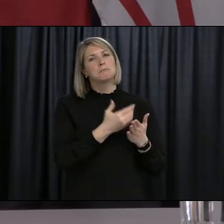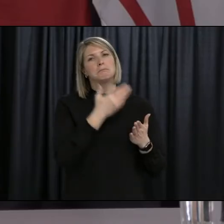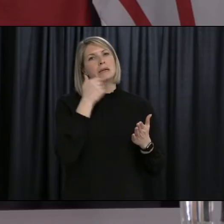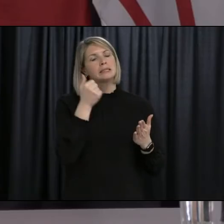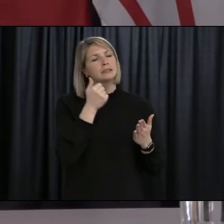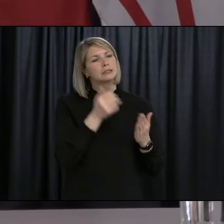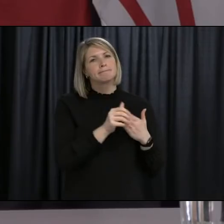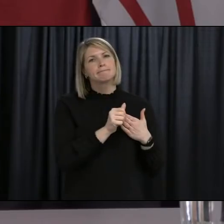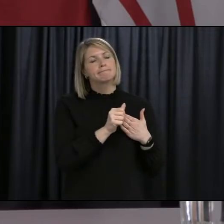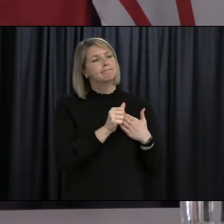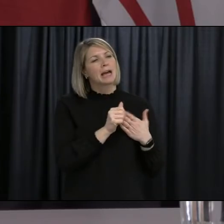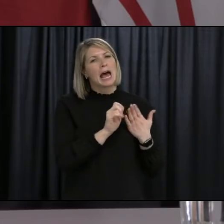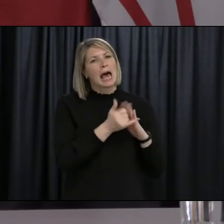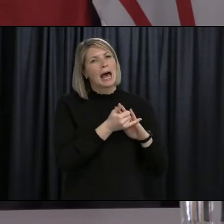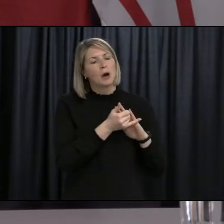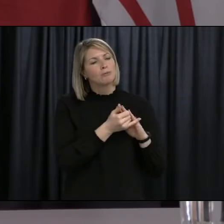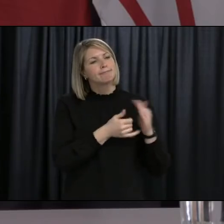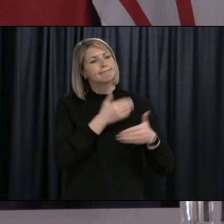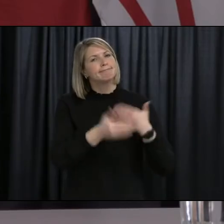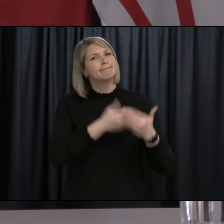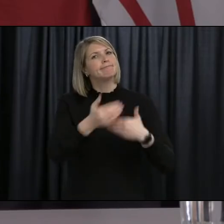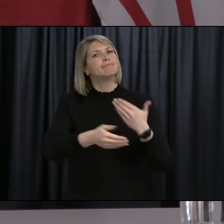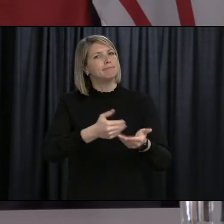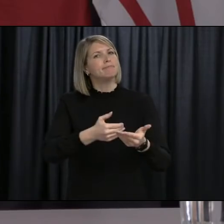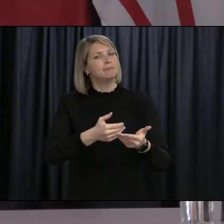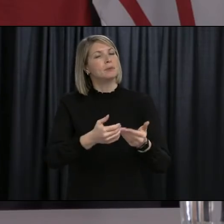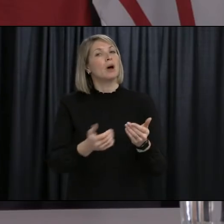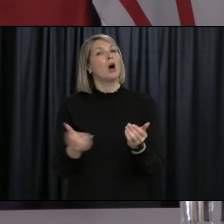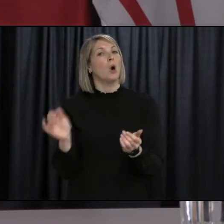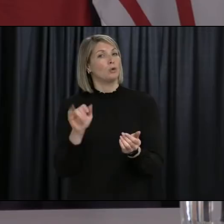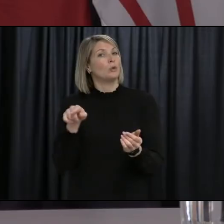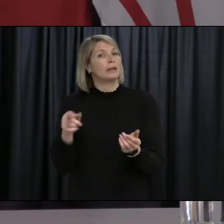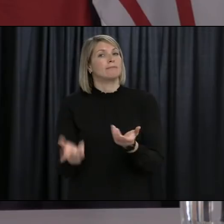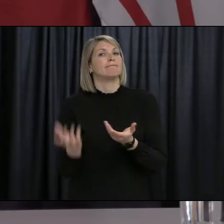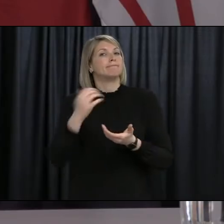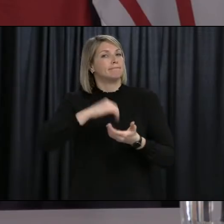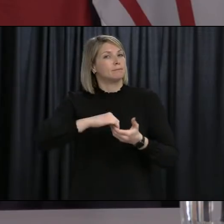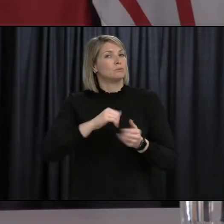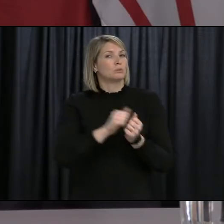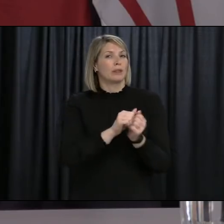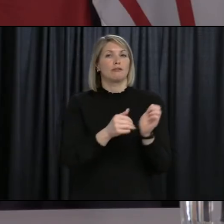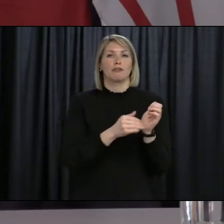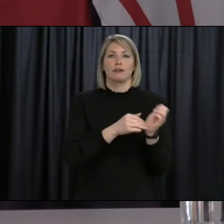evidence, along with collaborating with Dr. Fitzgerald and her team.